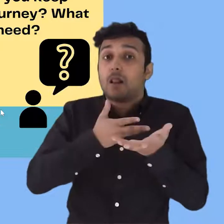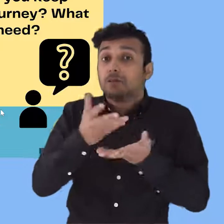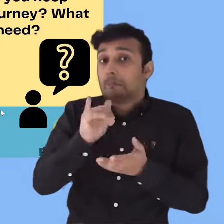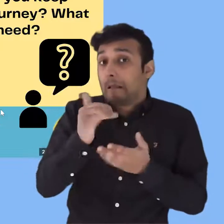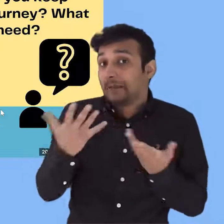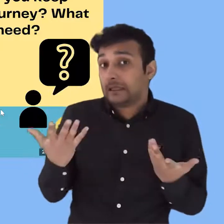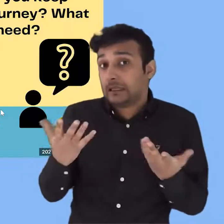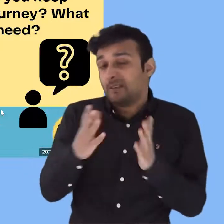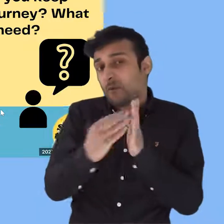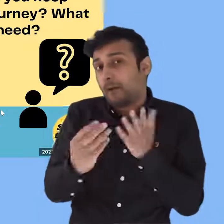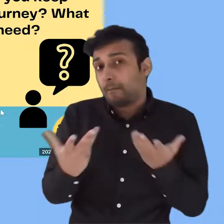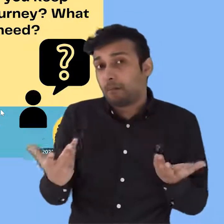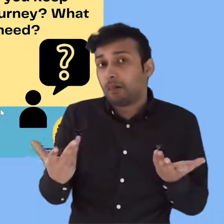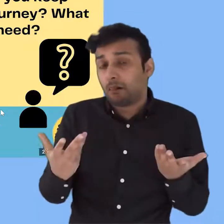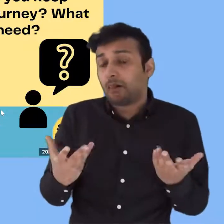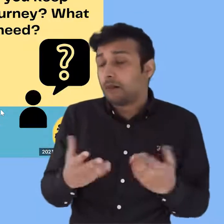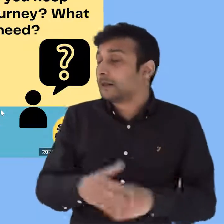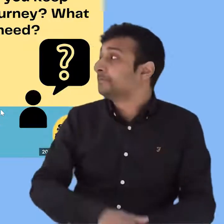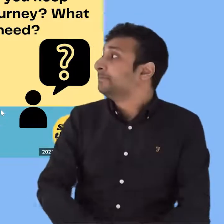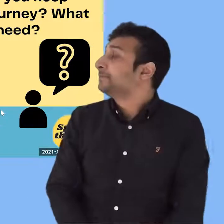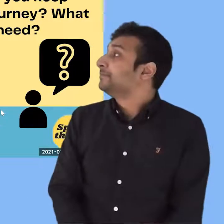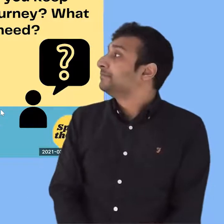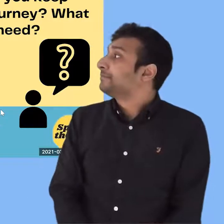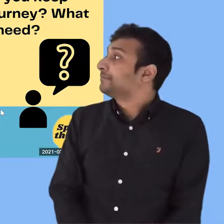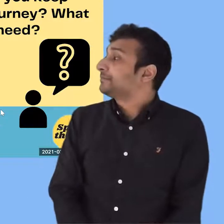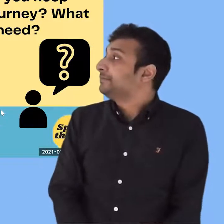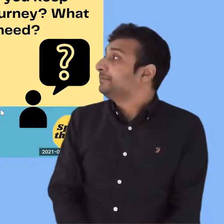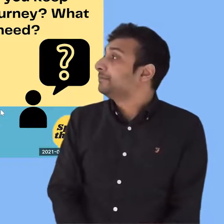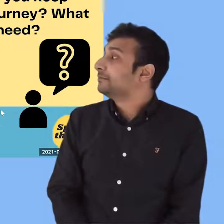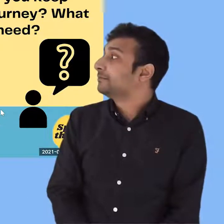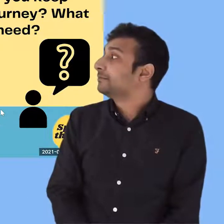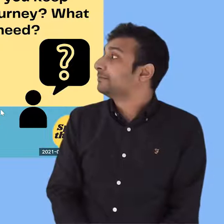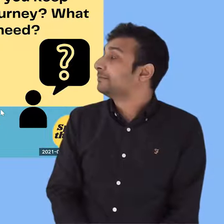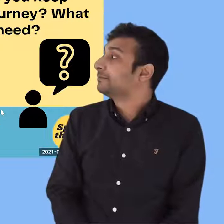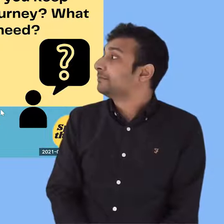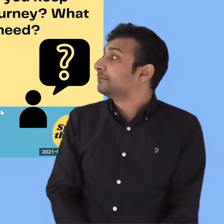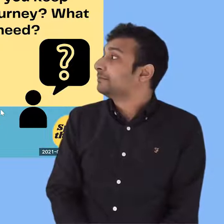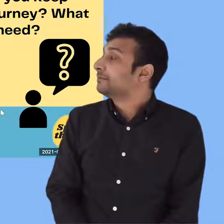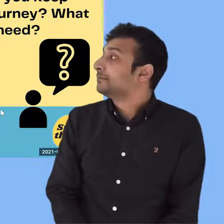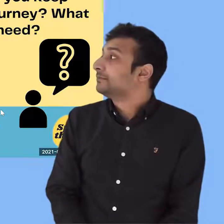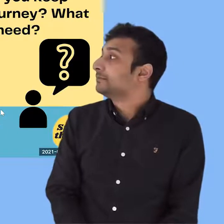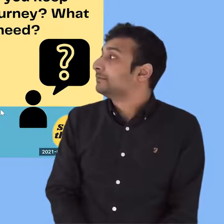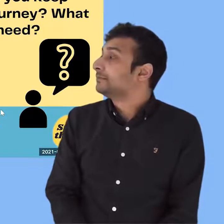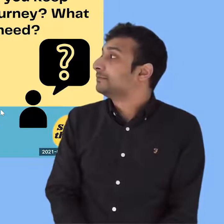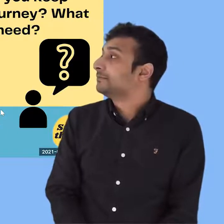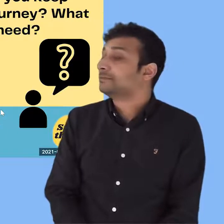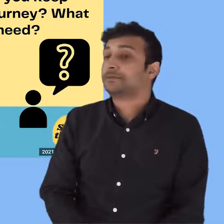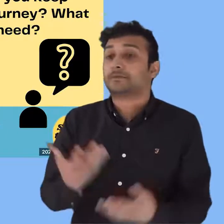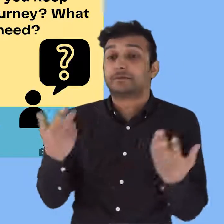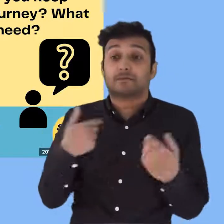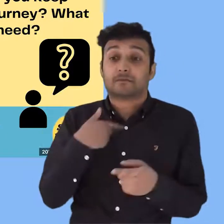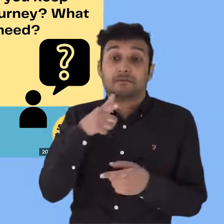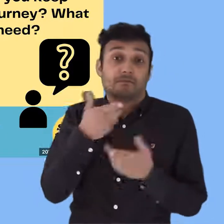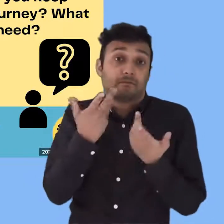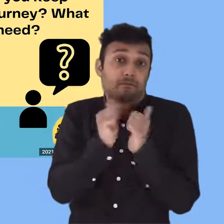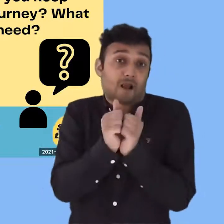that, but I think that would be really valuable if that's something that you're able to do in your setting. Has to start,